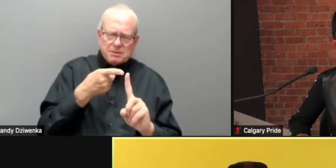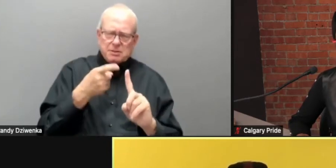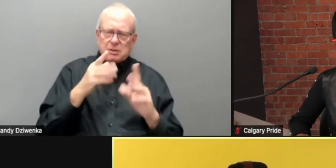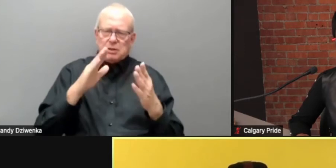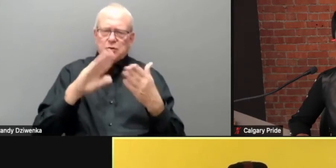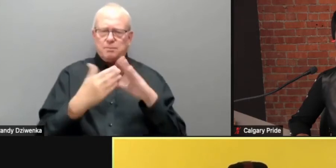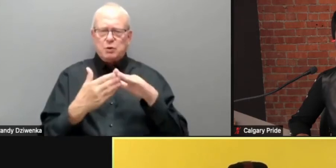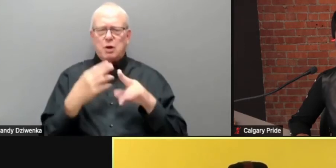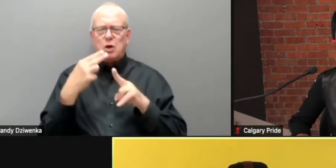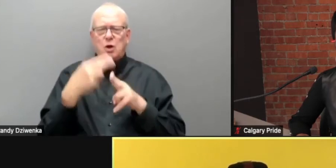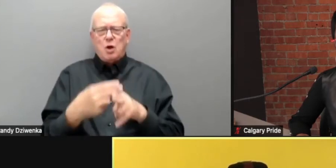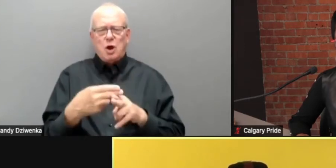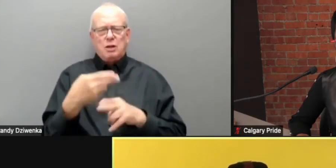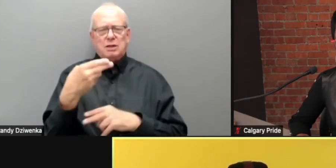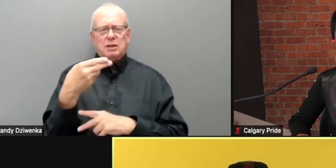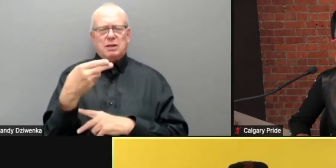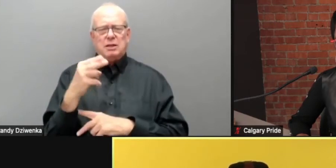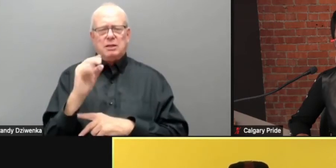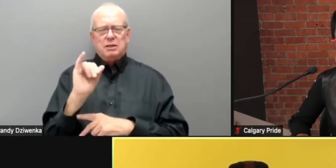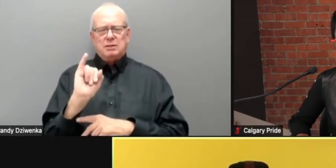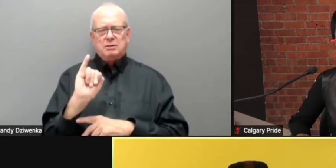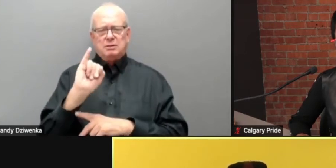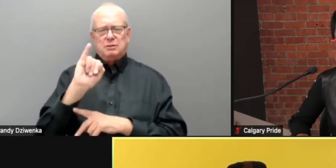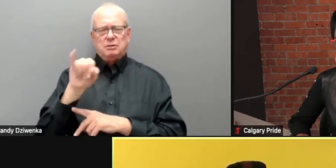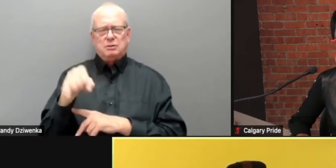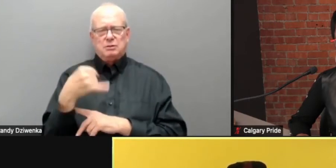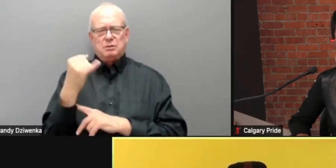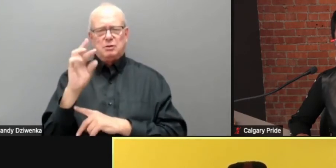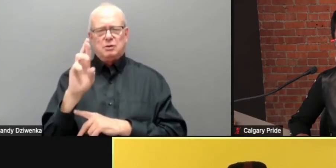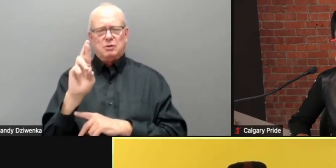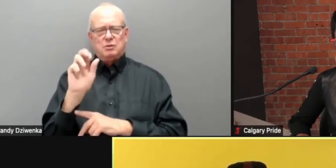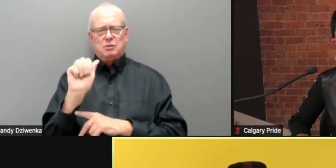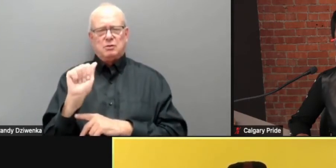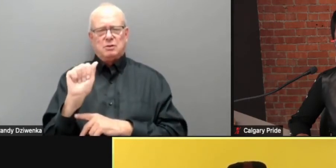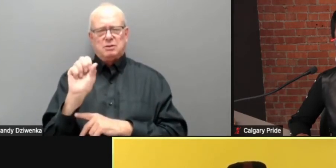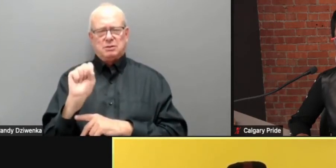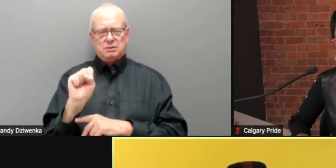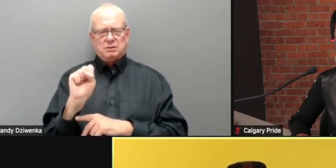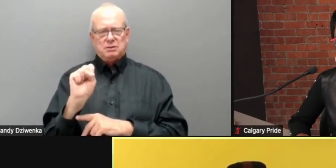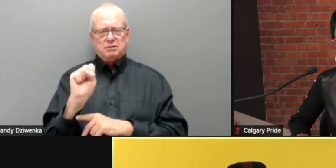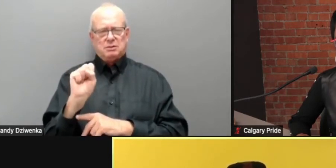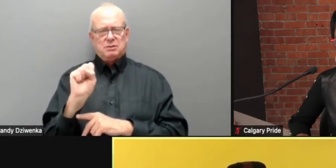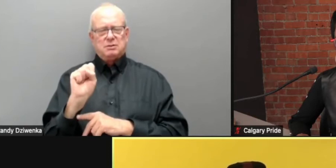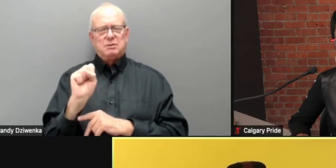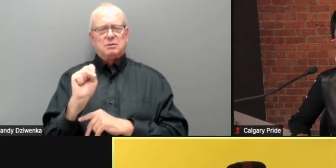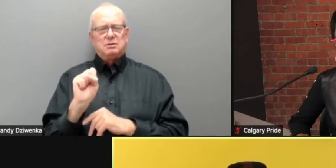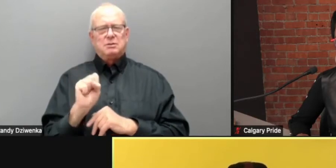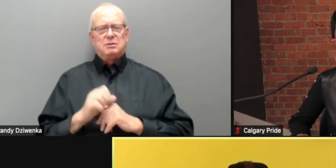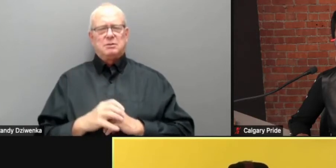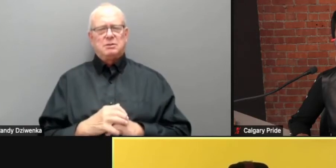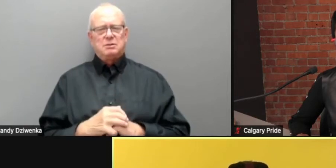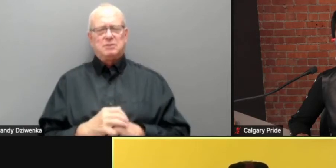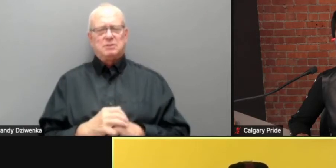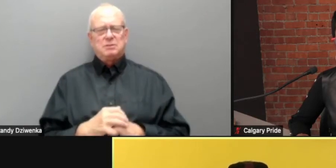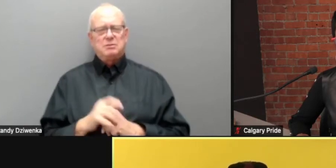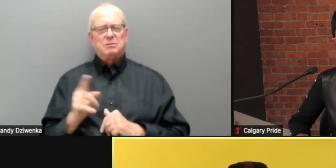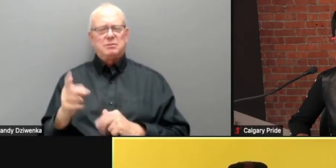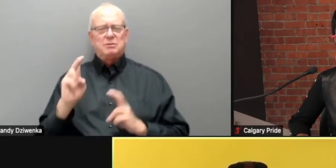certain countries which are neighboring India. Now, this Hijra community has been existing since bygone era.